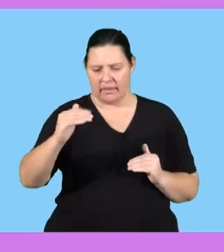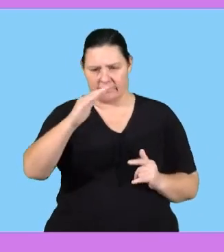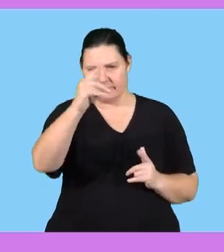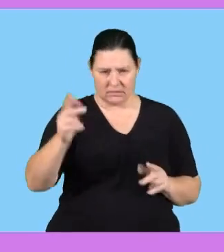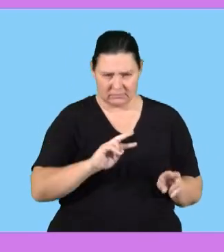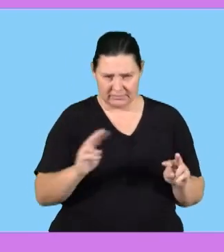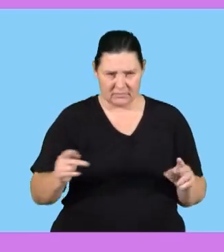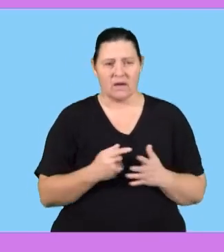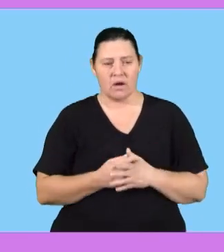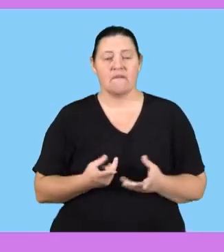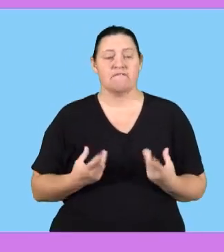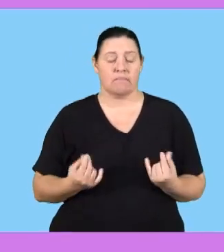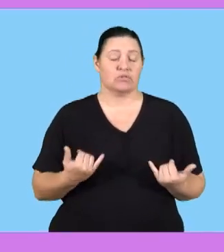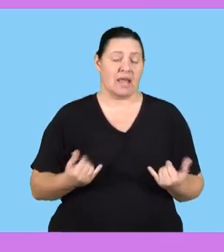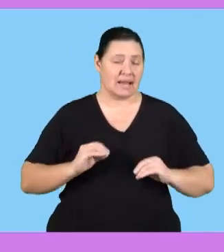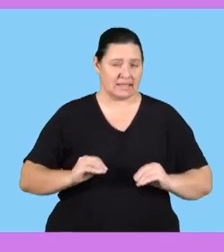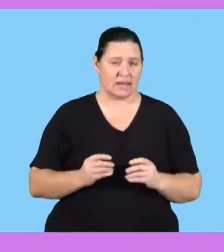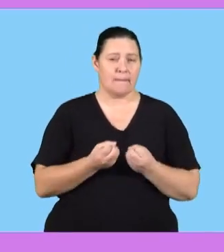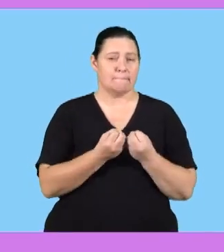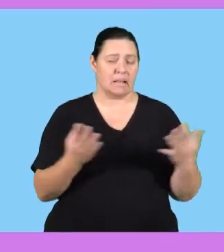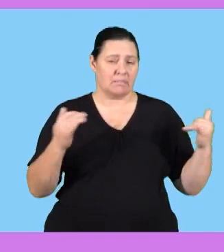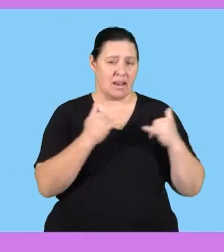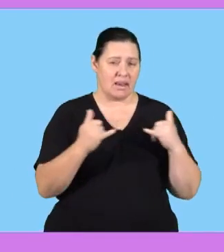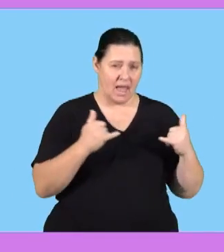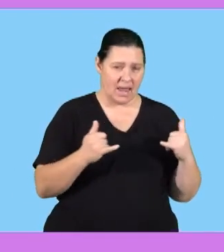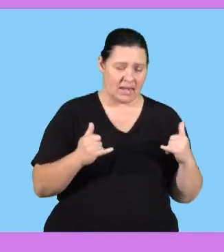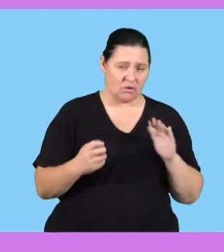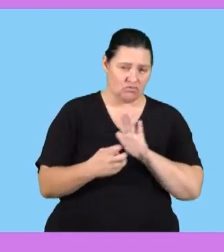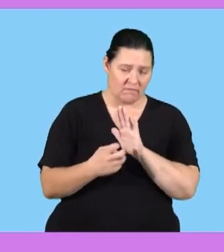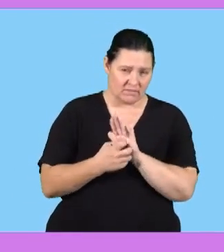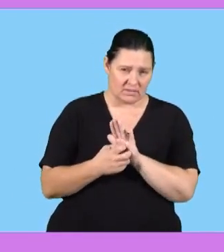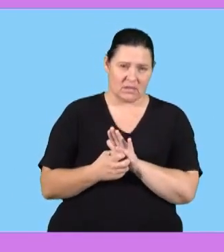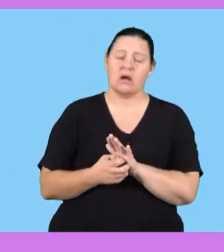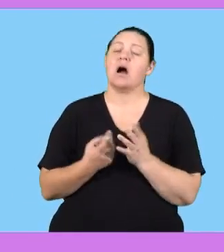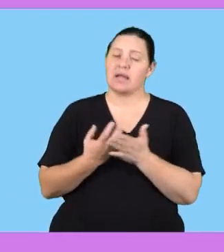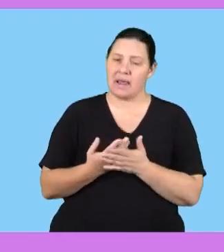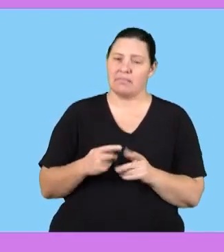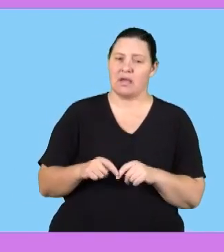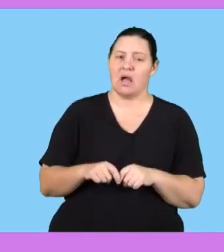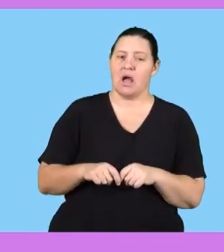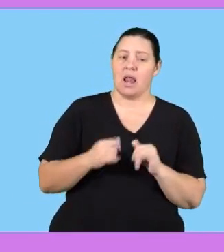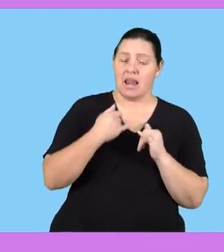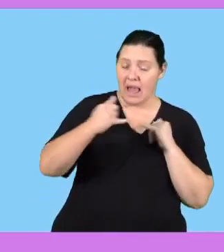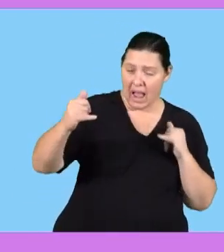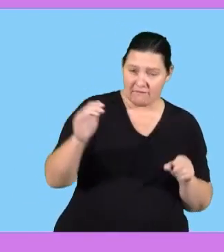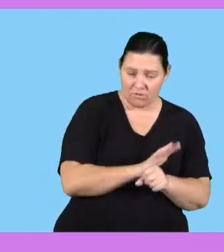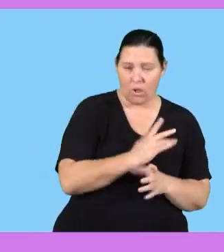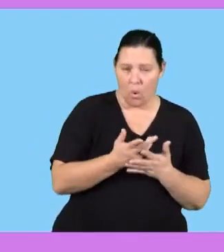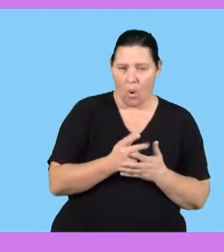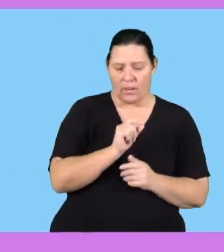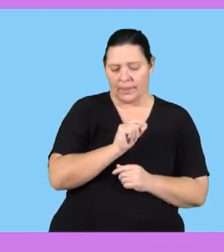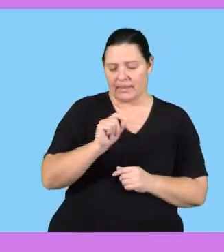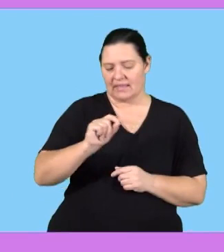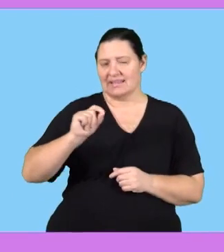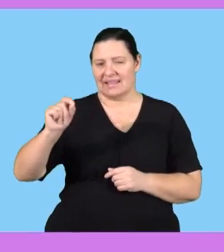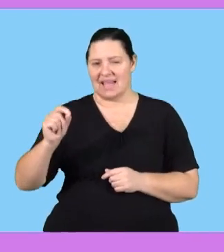is important? Taken from today's lesson is that multiple line graphs, right? It can be a line or broken line graph that